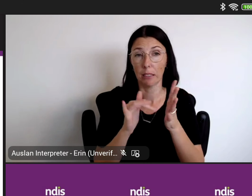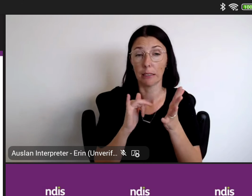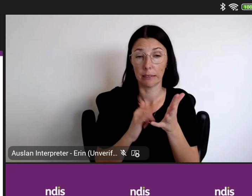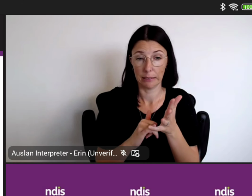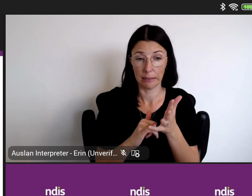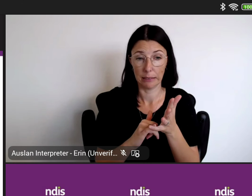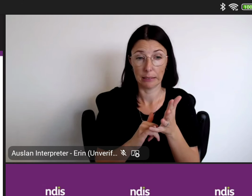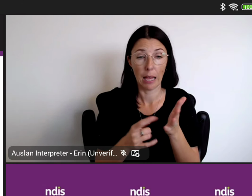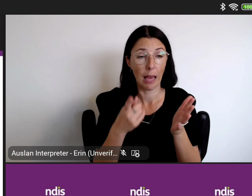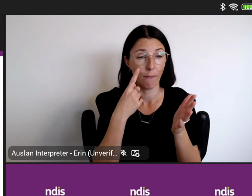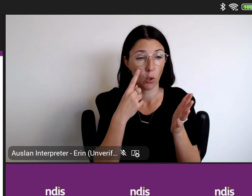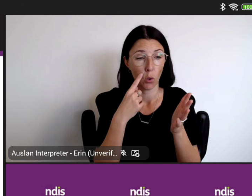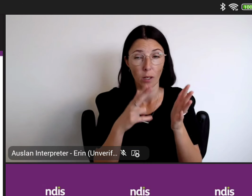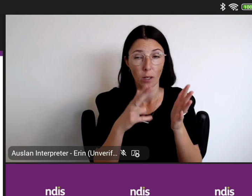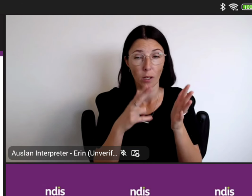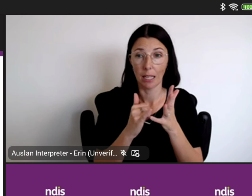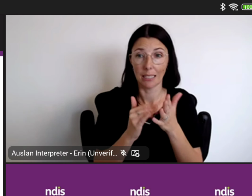fact sheet.